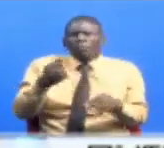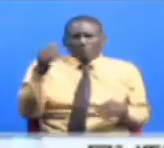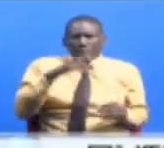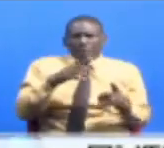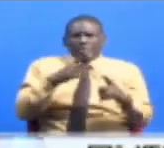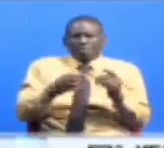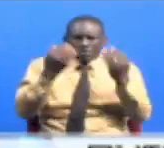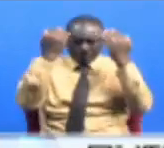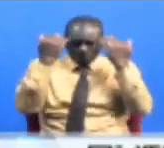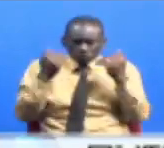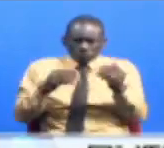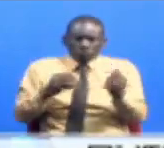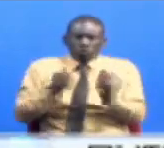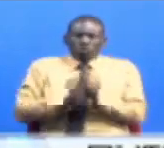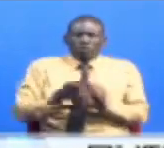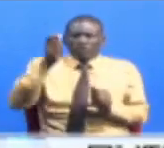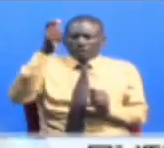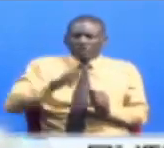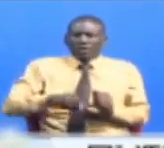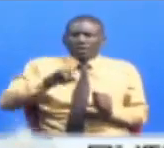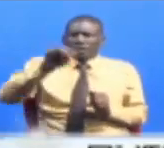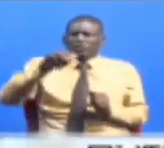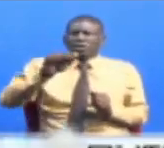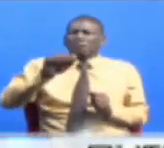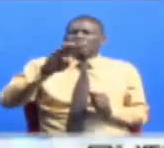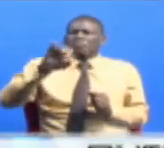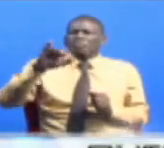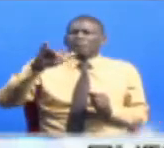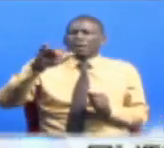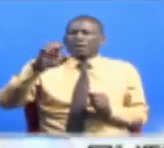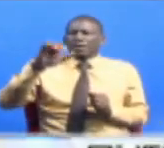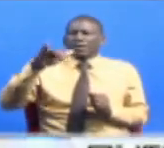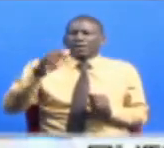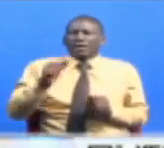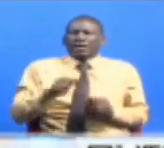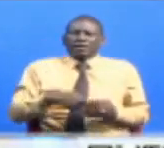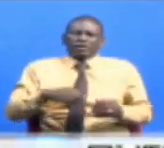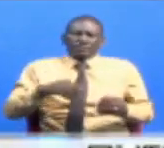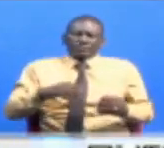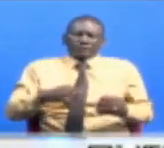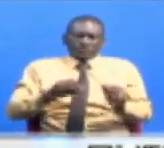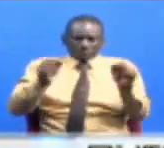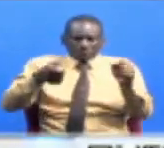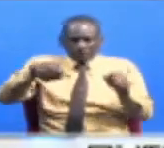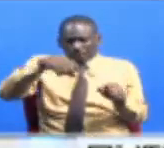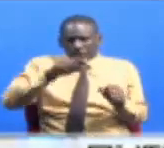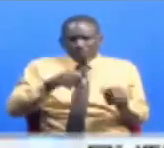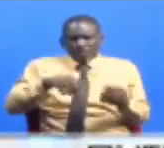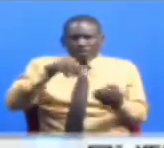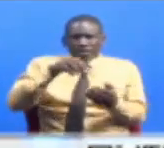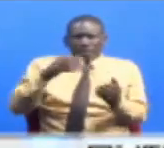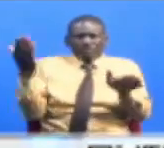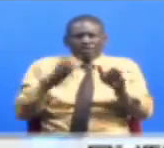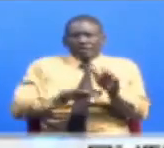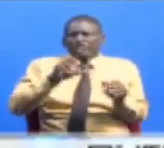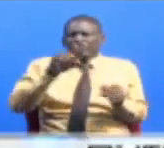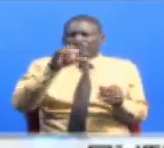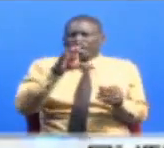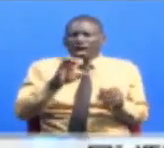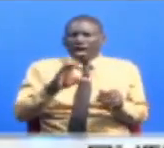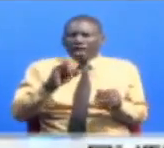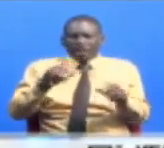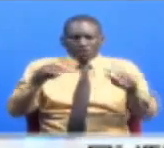is the court under Justice Mabea that eventually saved us. The files at DCI are still pending open, and we are always asking